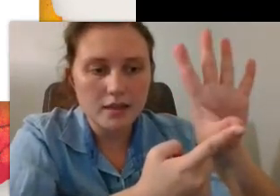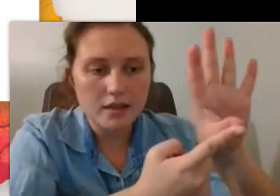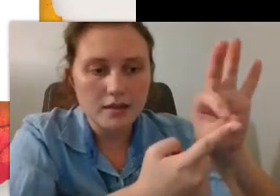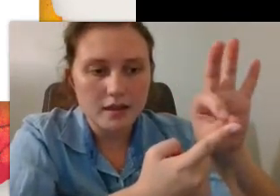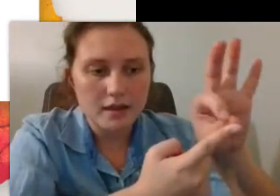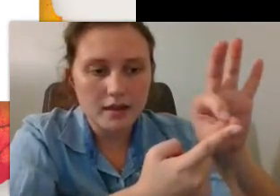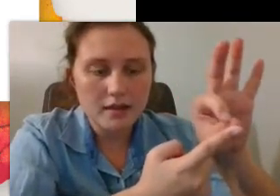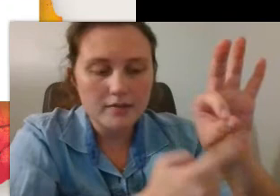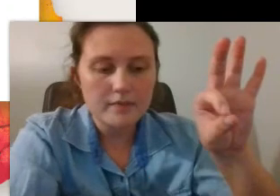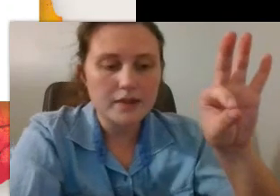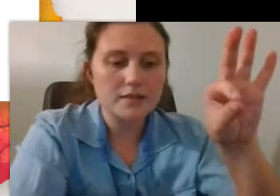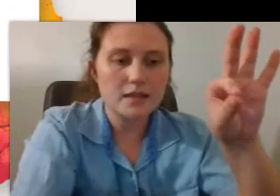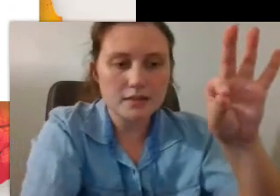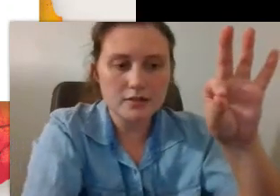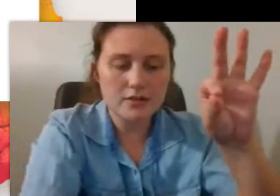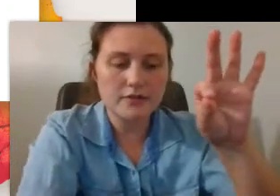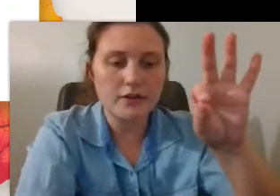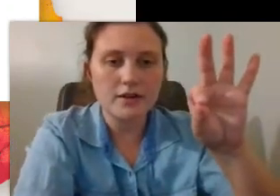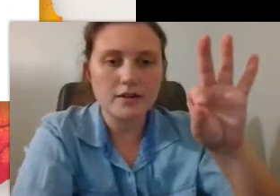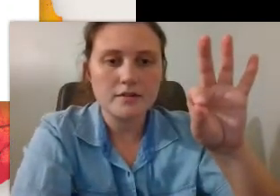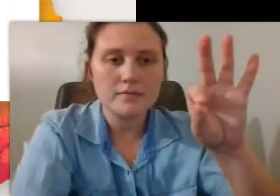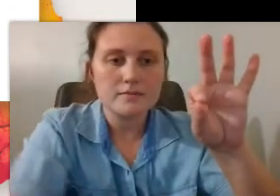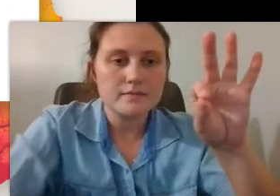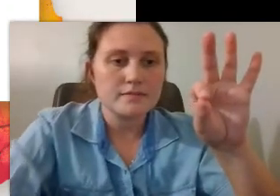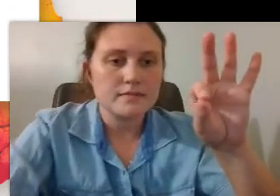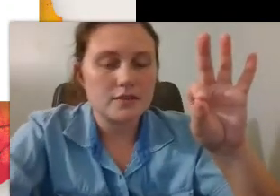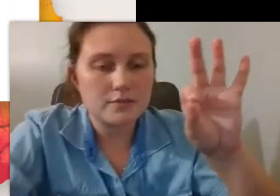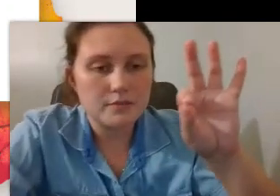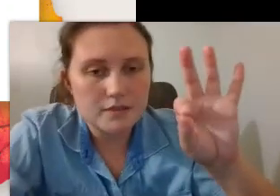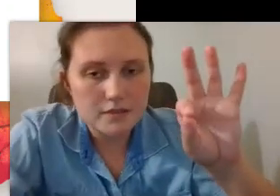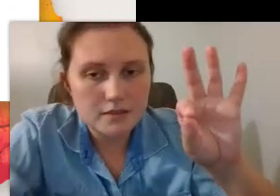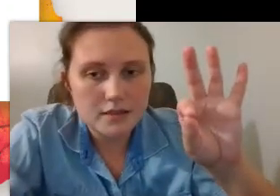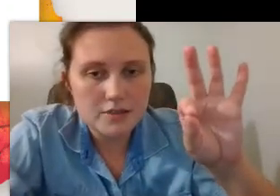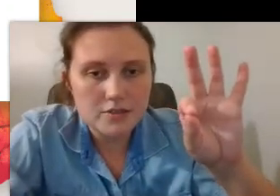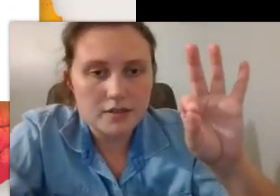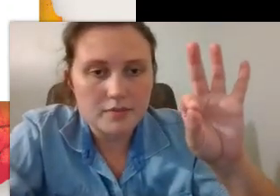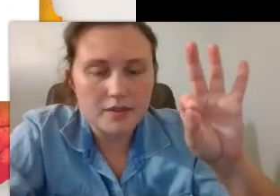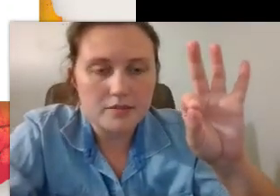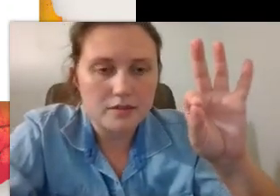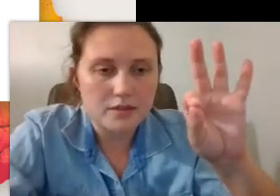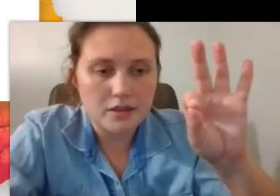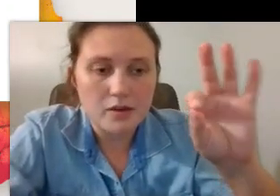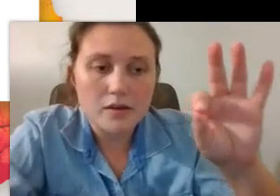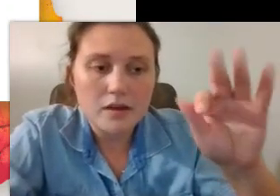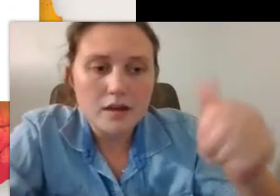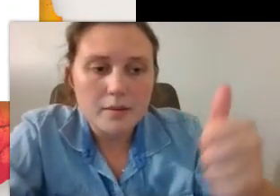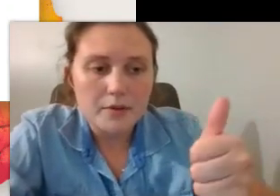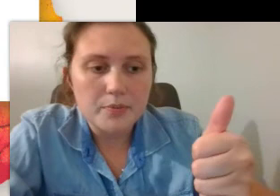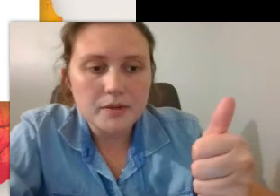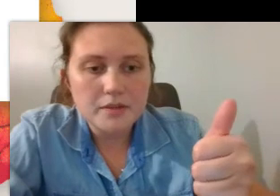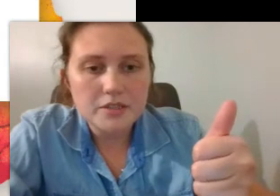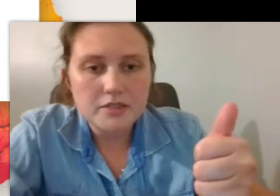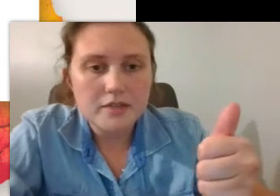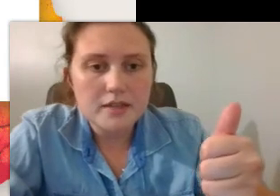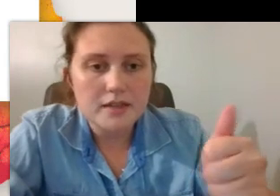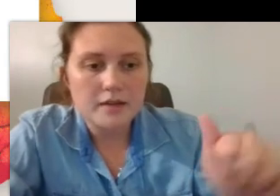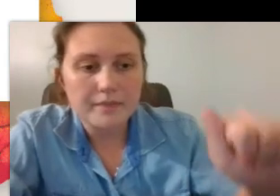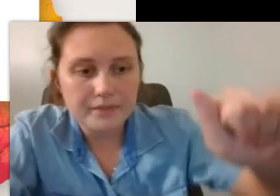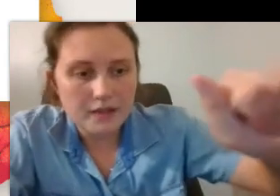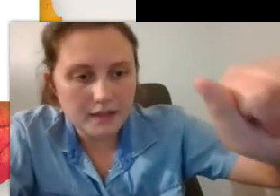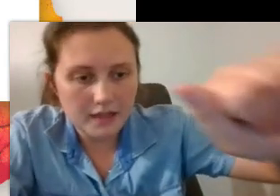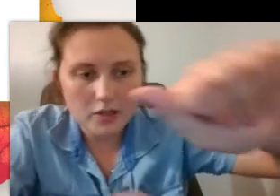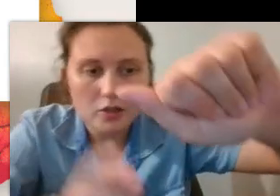8, 9, and then 10's a little different. This slideshow kind of plays it really slow, but you're pretty much